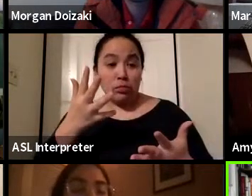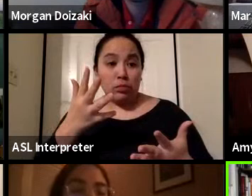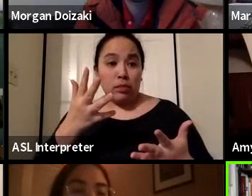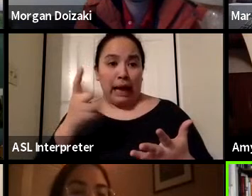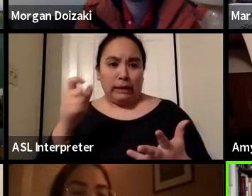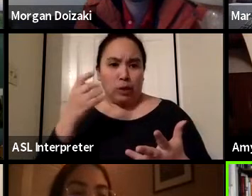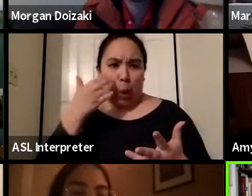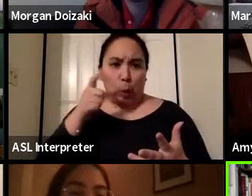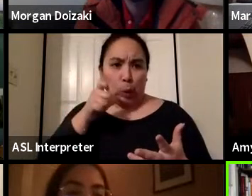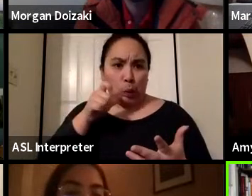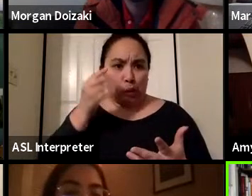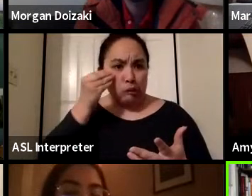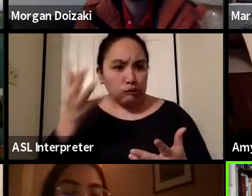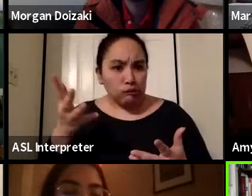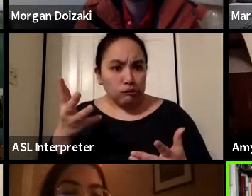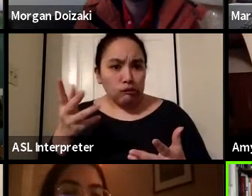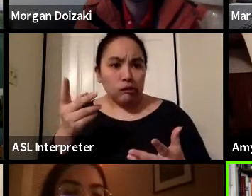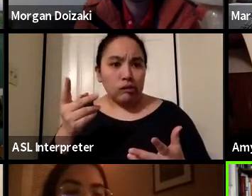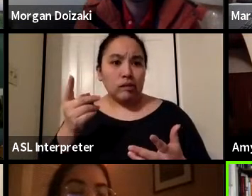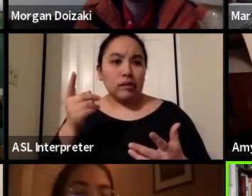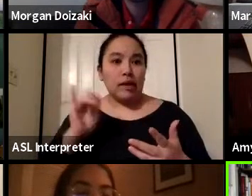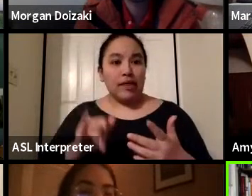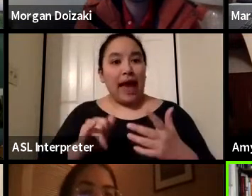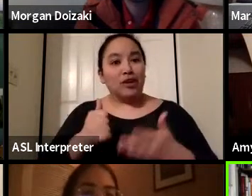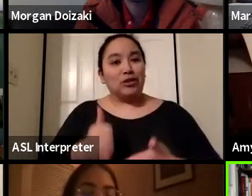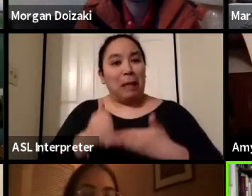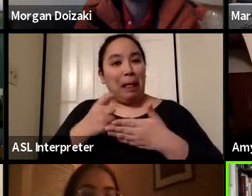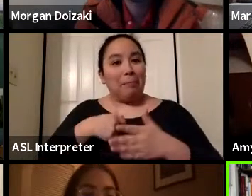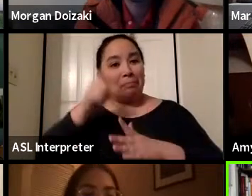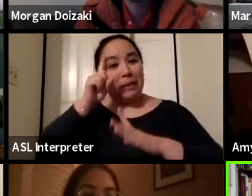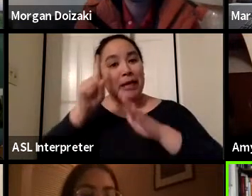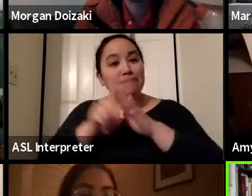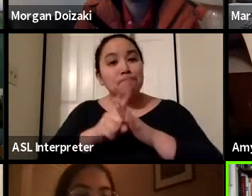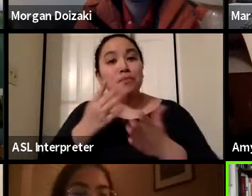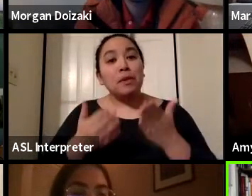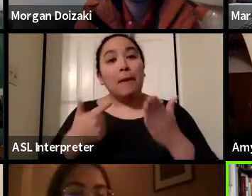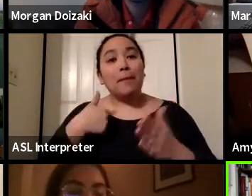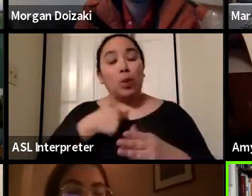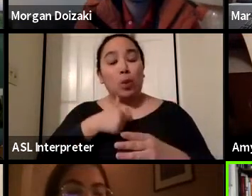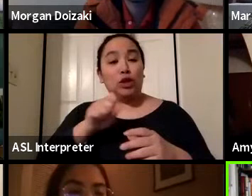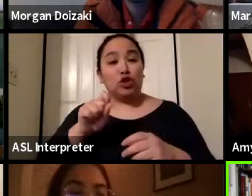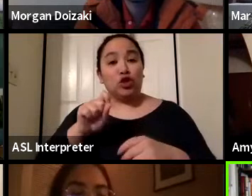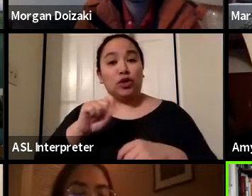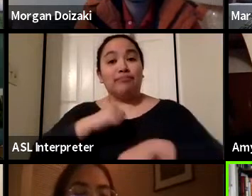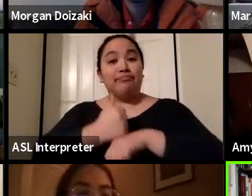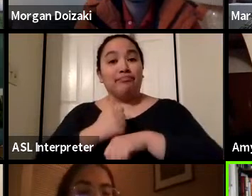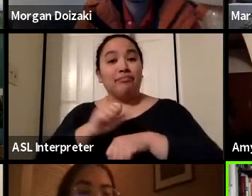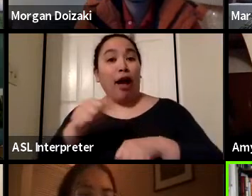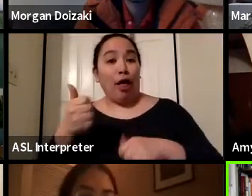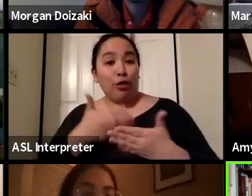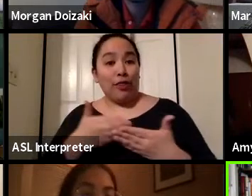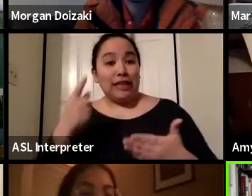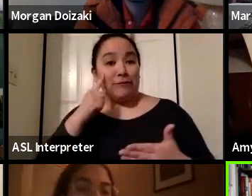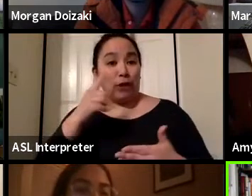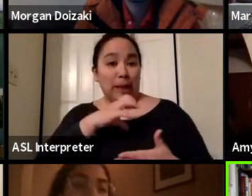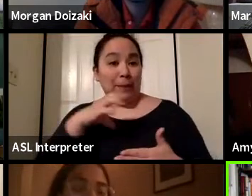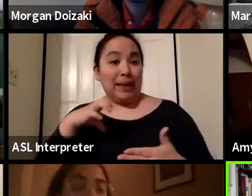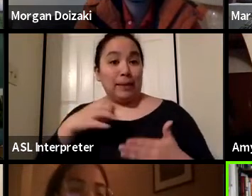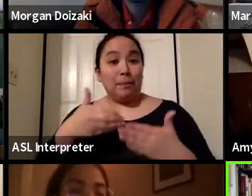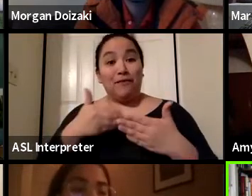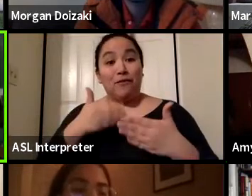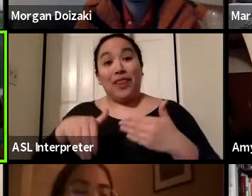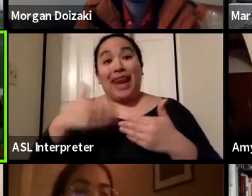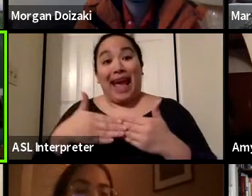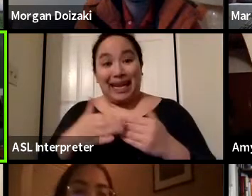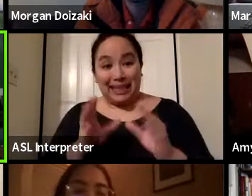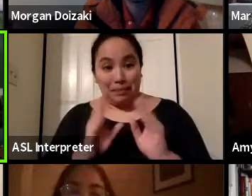And it just made me think that maybe we should get some other things in front of the committee for the next meeting. That's it.